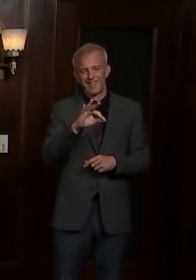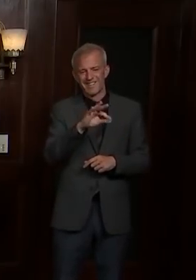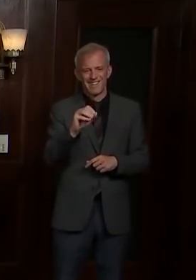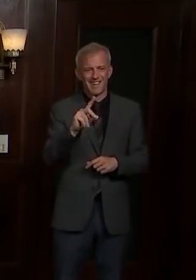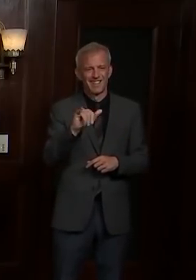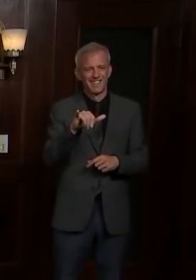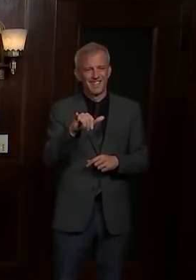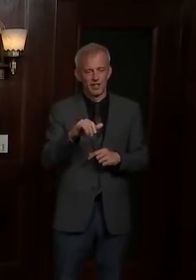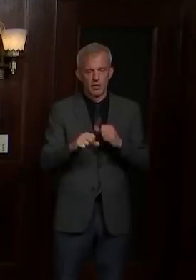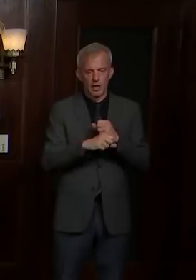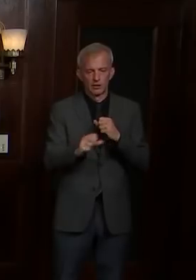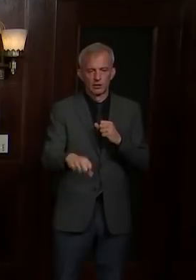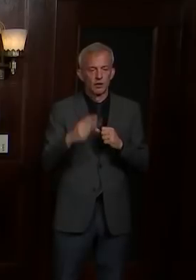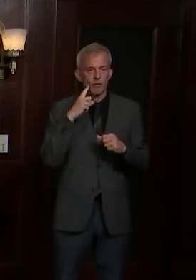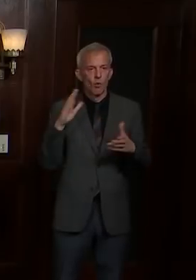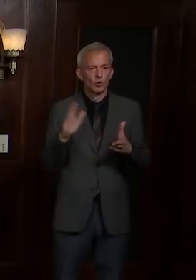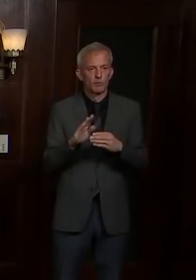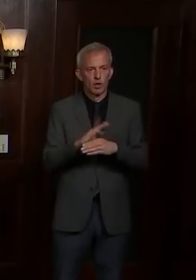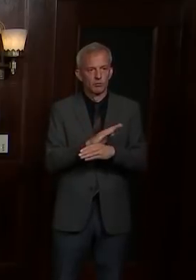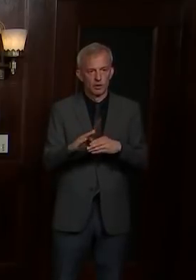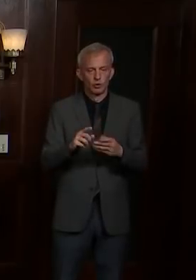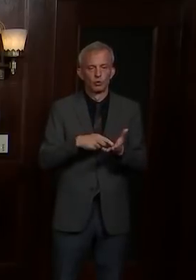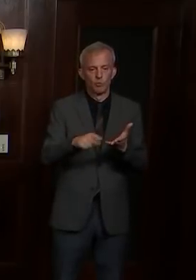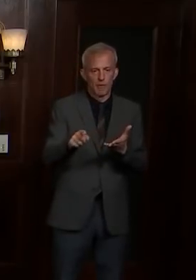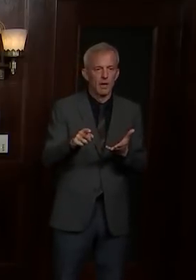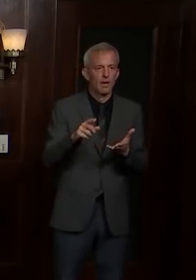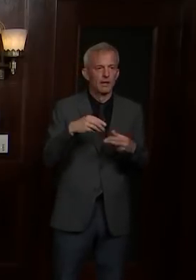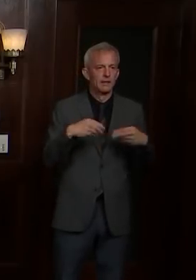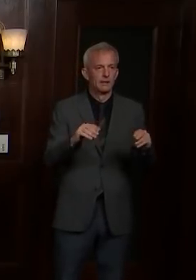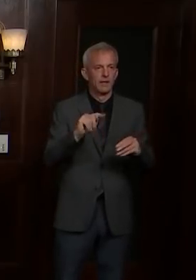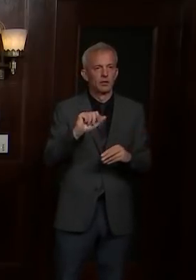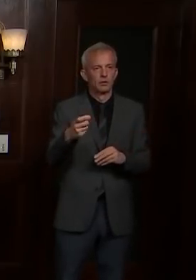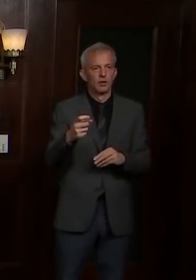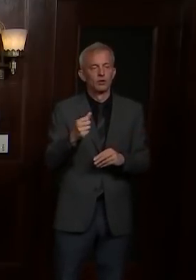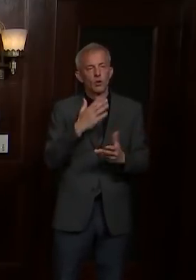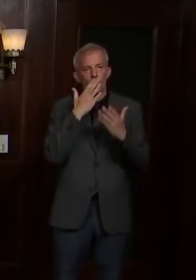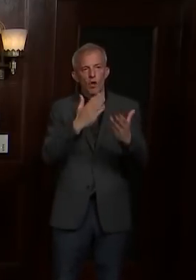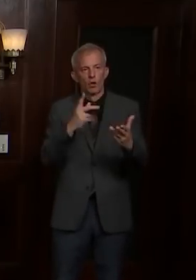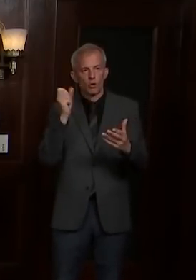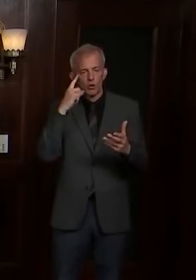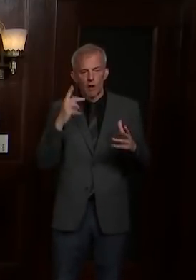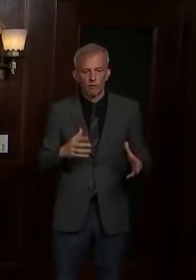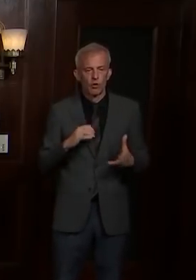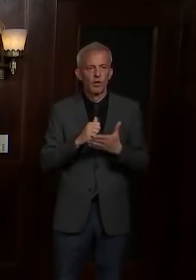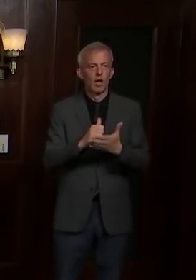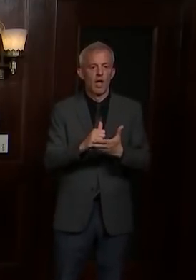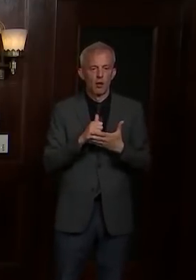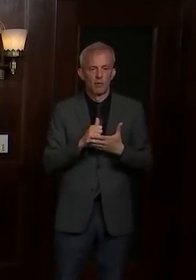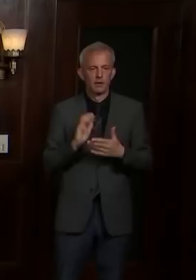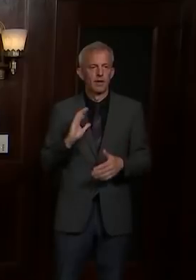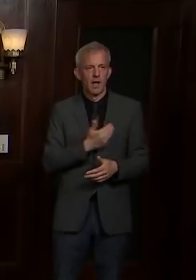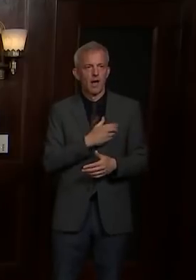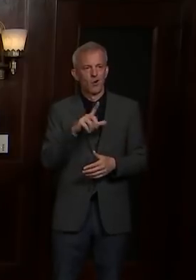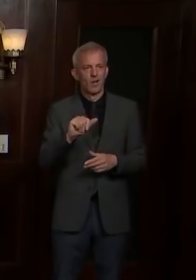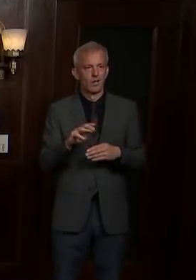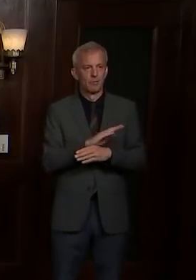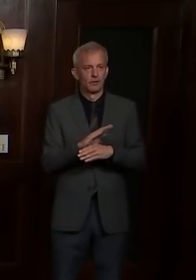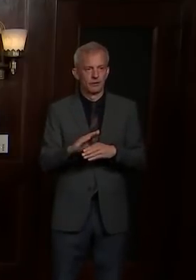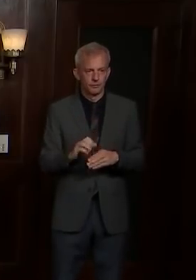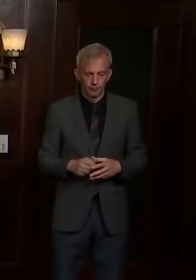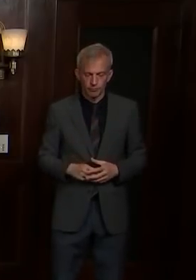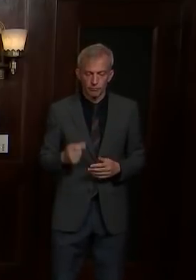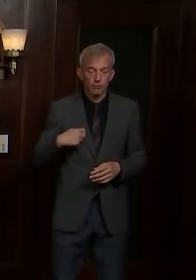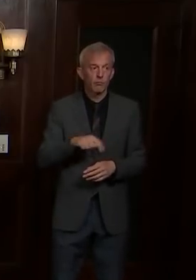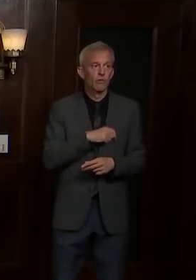to pay sales tax. So thank you, Governor Newsom, for those lifelines that are helping our LA businesses. We need to